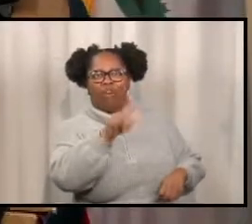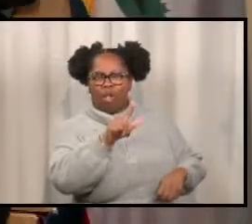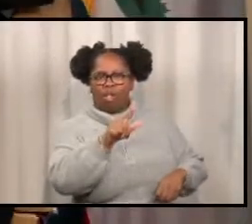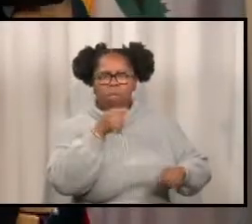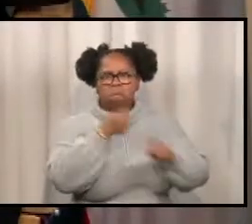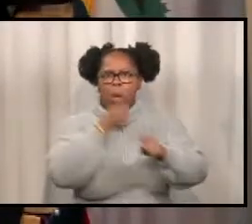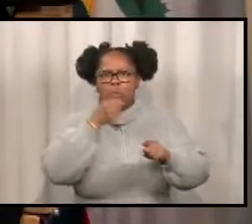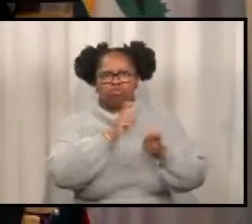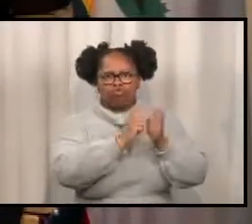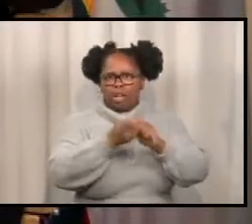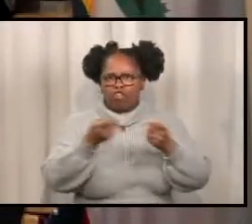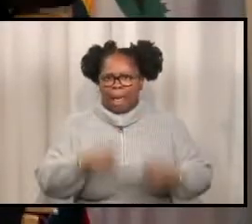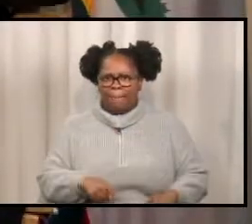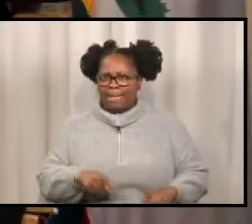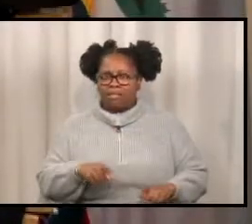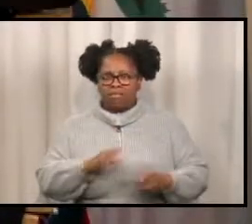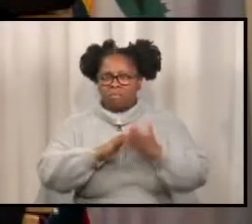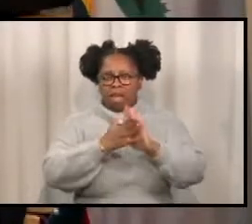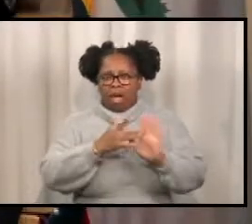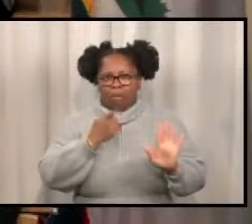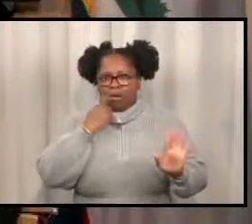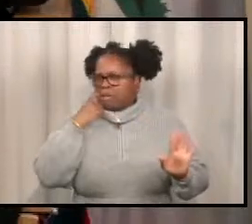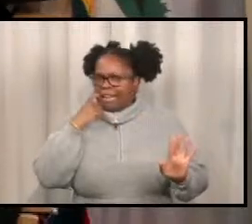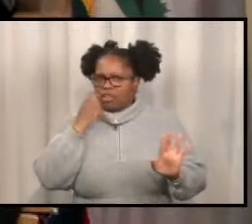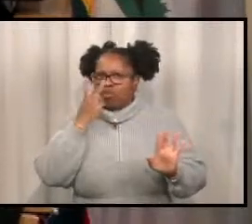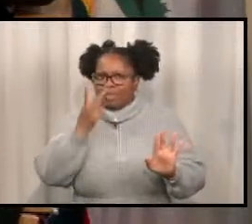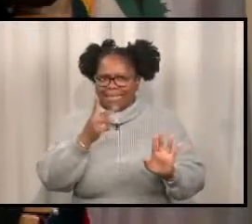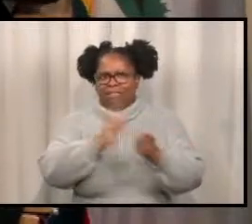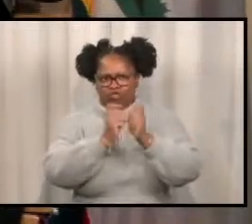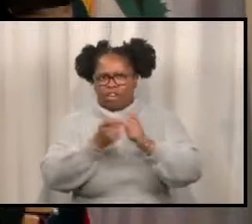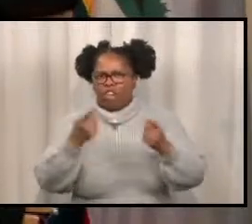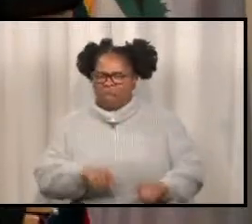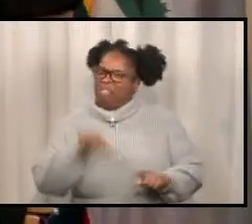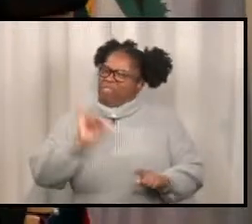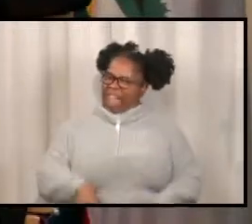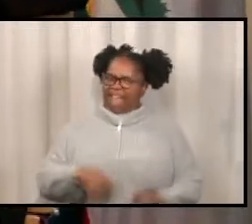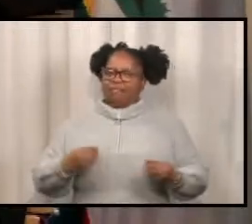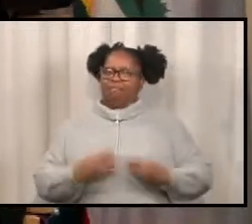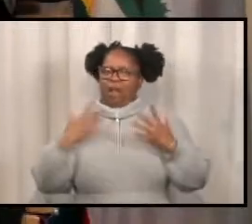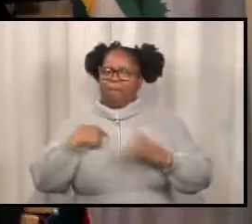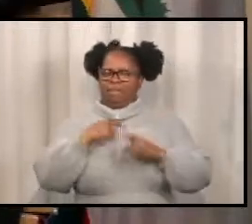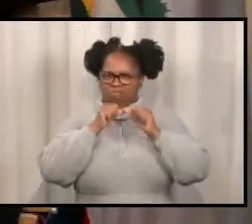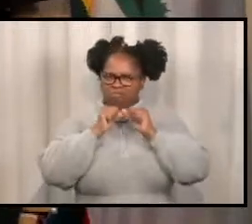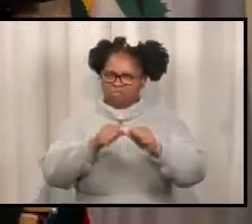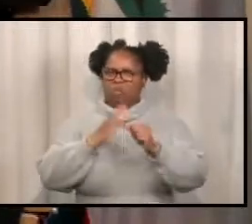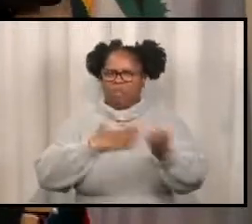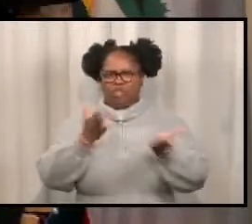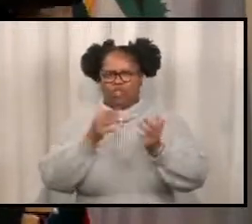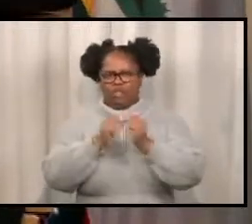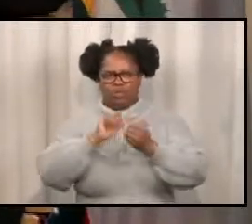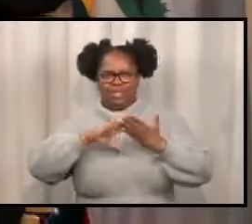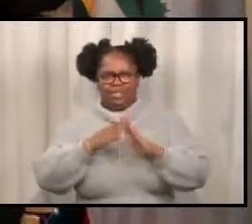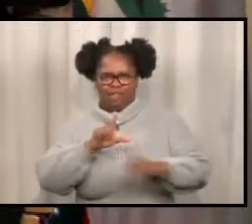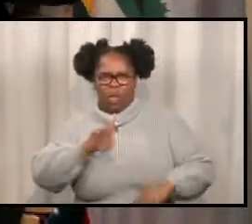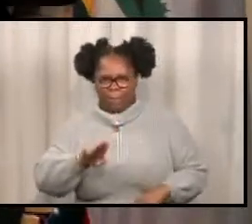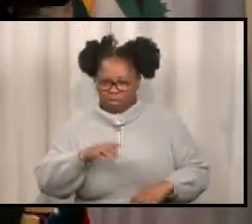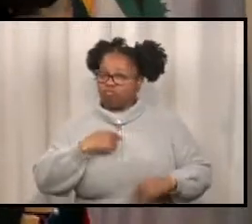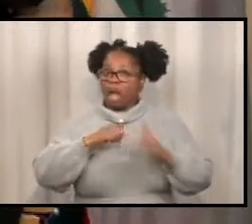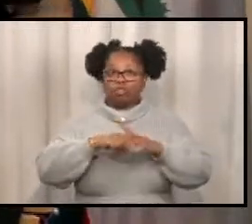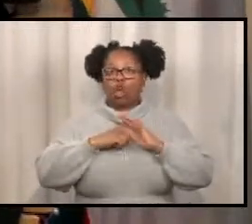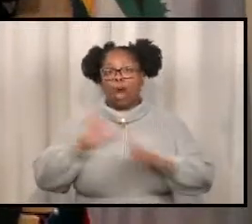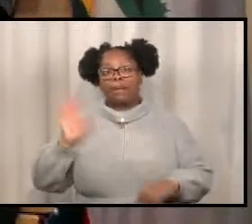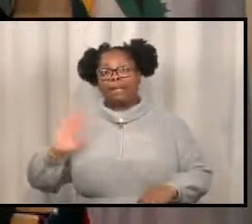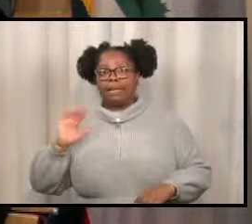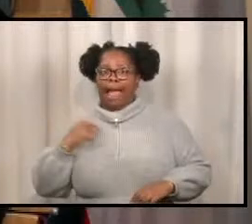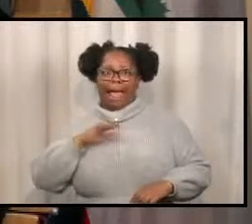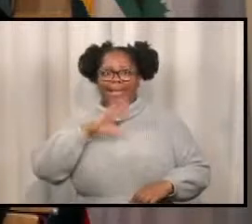hooked. And so that's sort of what inspired me to continue my service in the city. And when I started with the city, I didn't dream